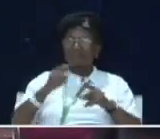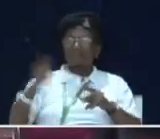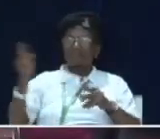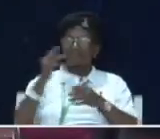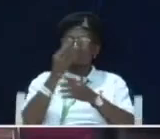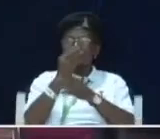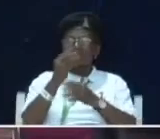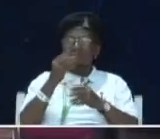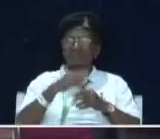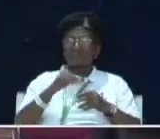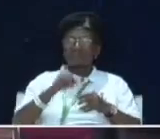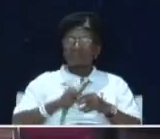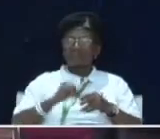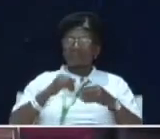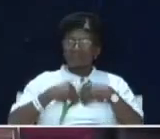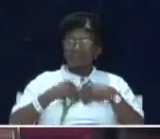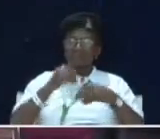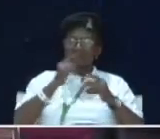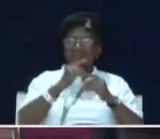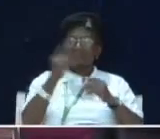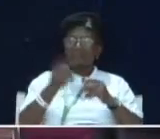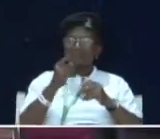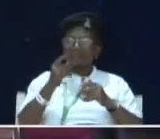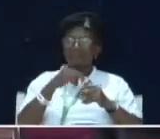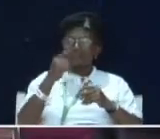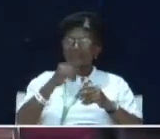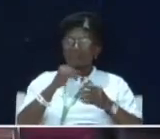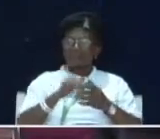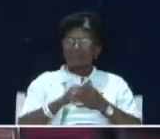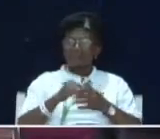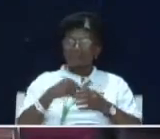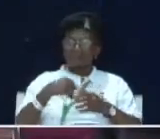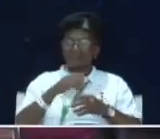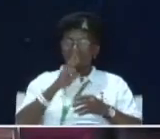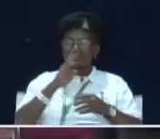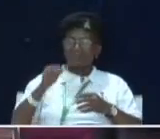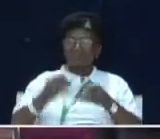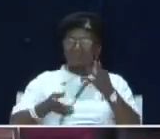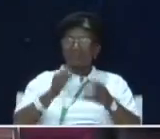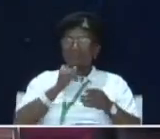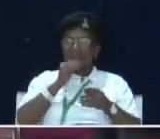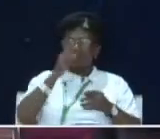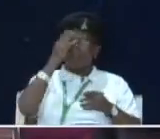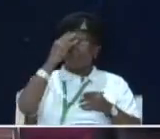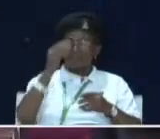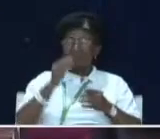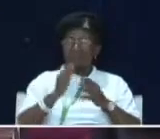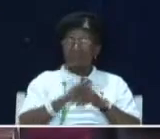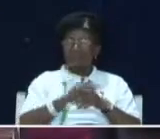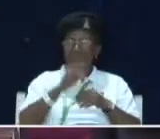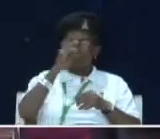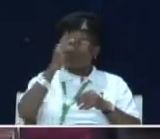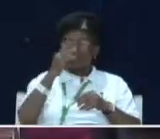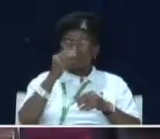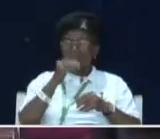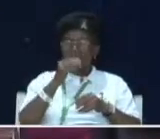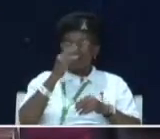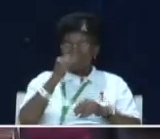And I've always said it, we may not know the full reason why, but any